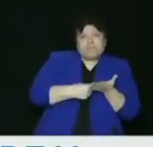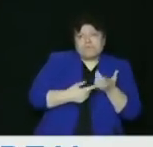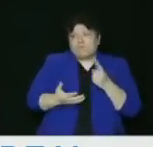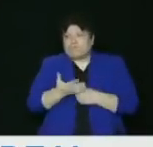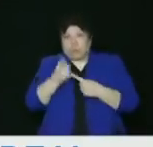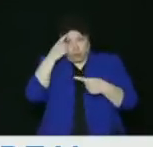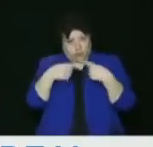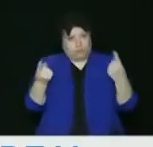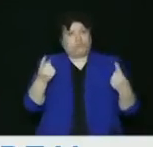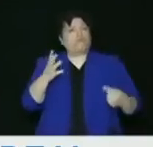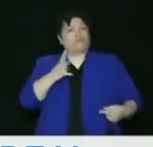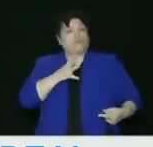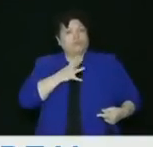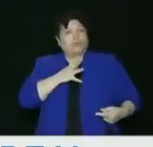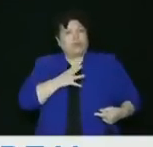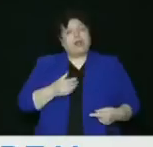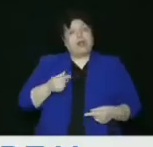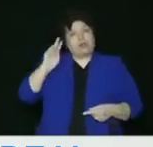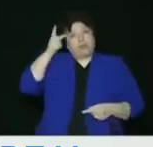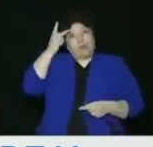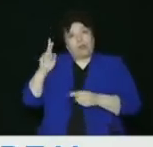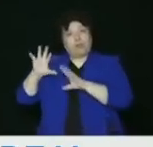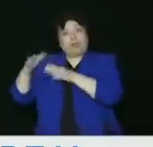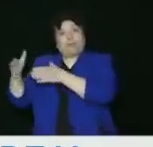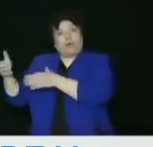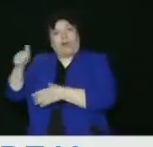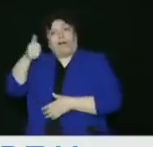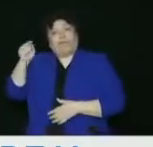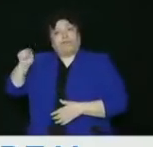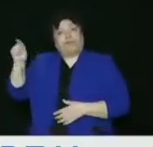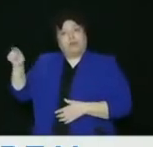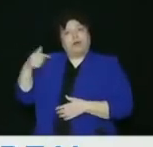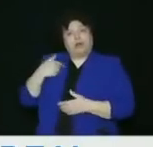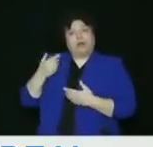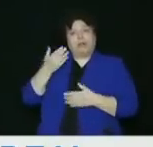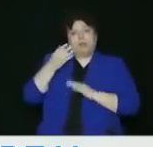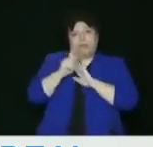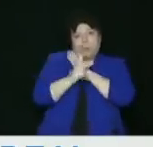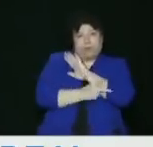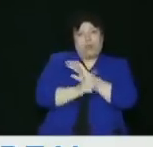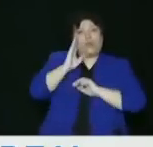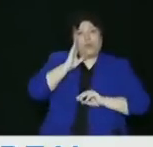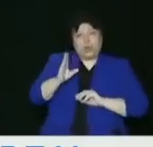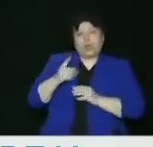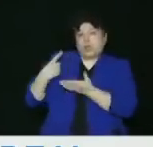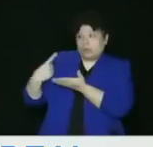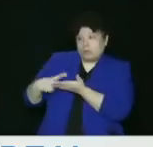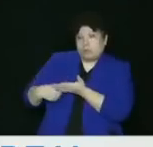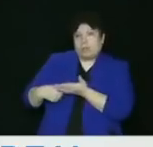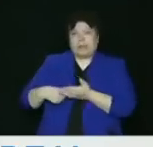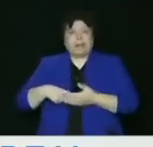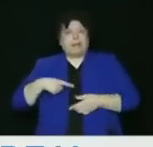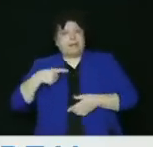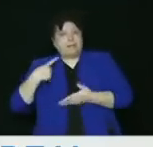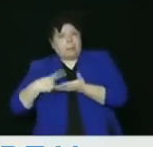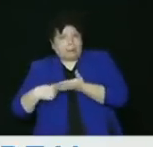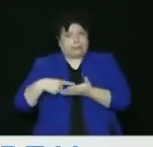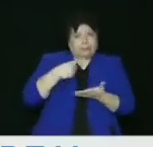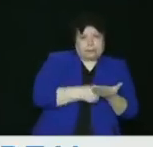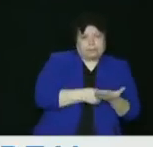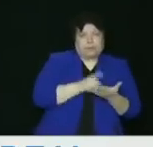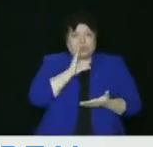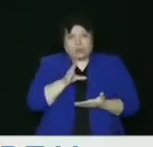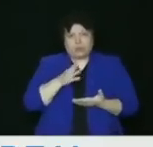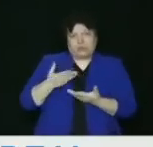also continue working with other parties in the House of Commons to reach consensus and make progress together. This is what